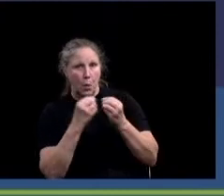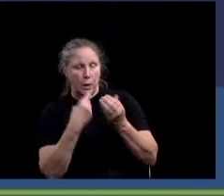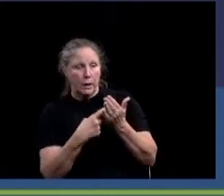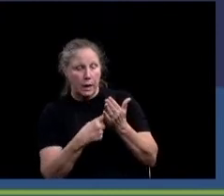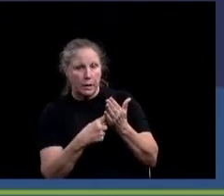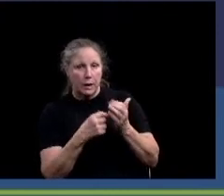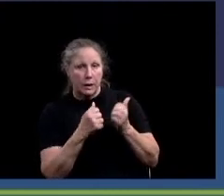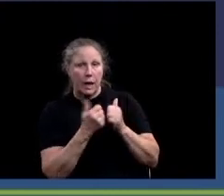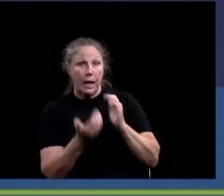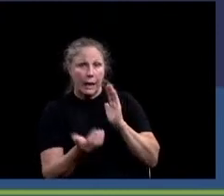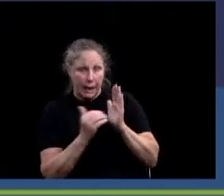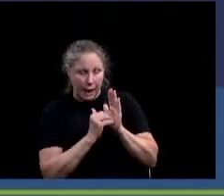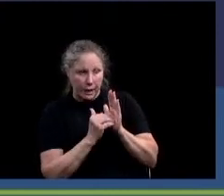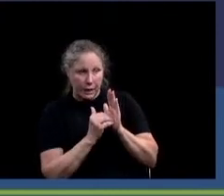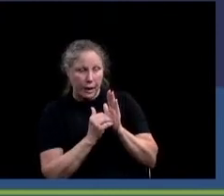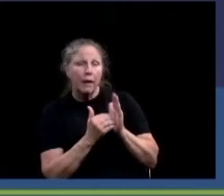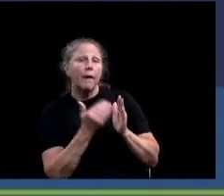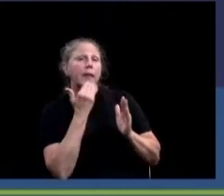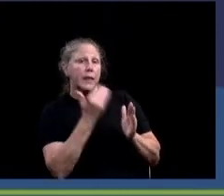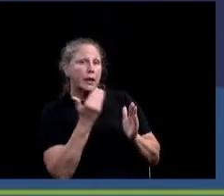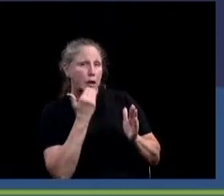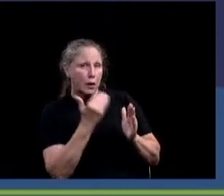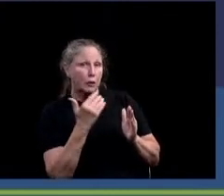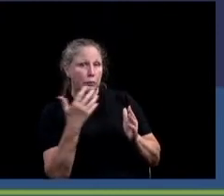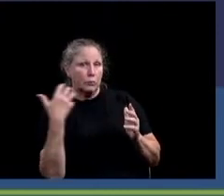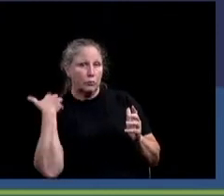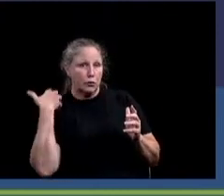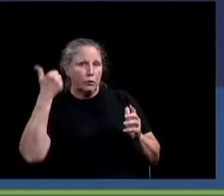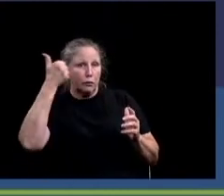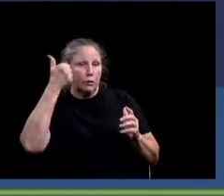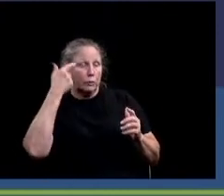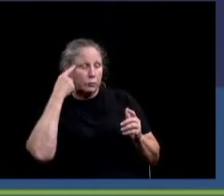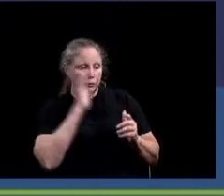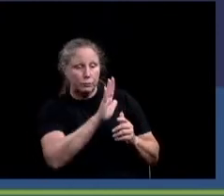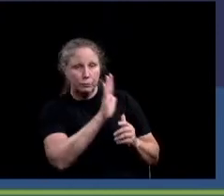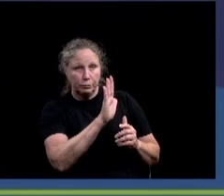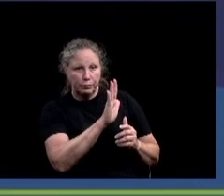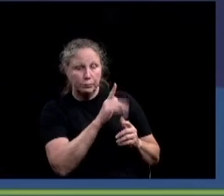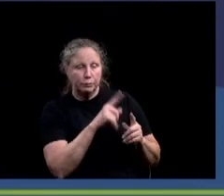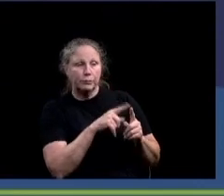Chief, for who you are and the department you've built. Thank you, sir.